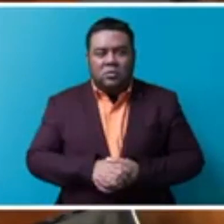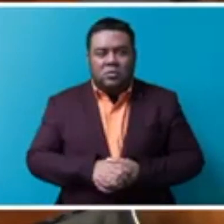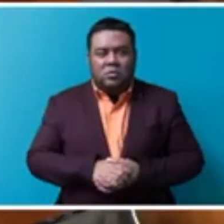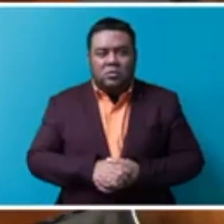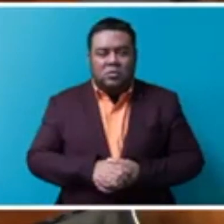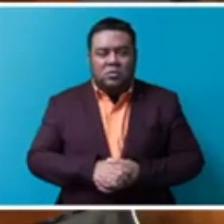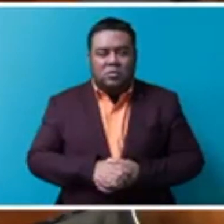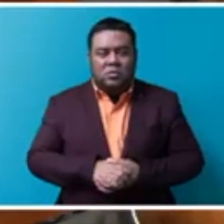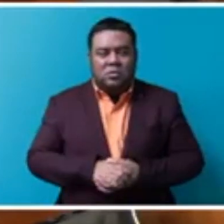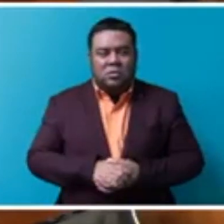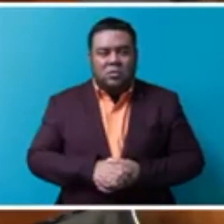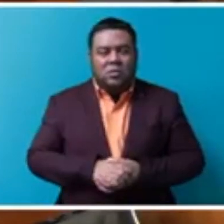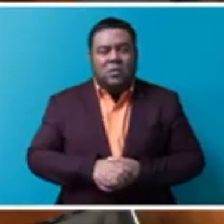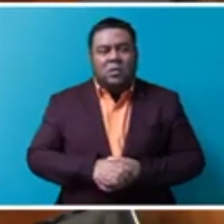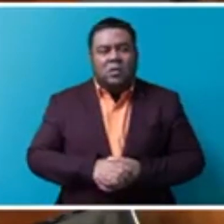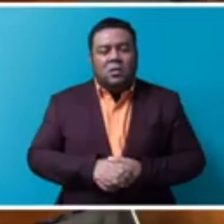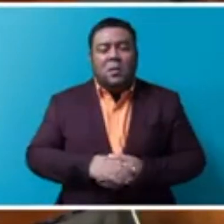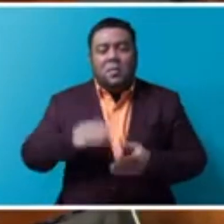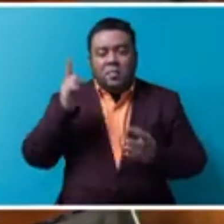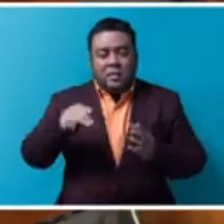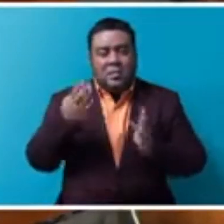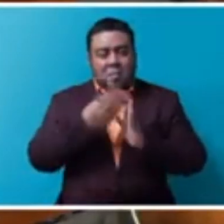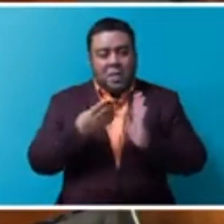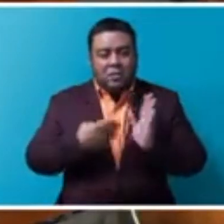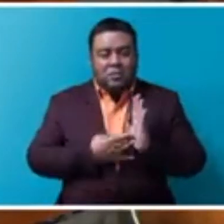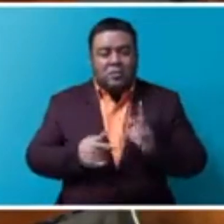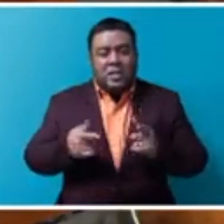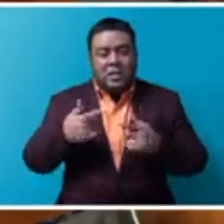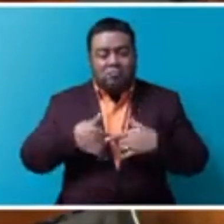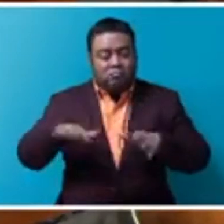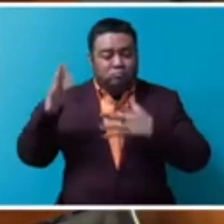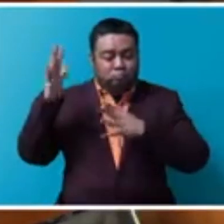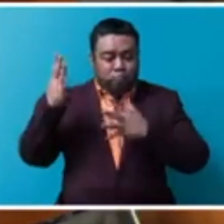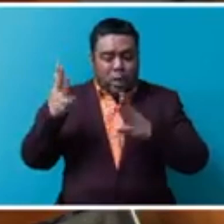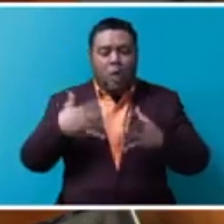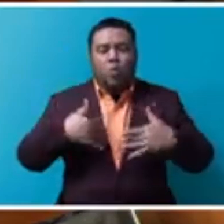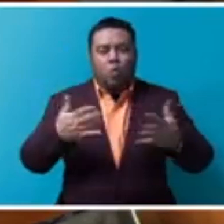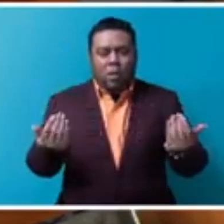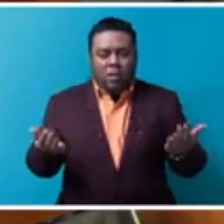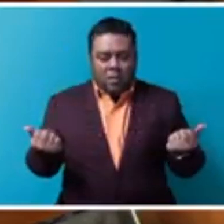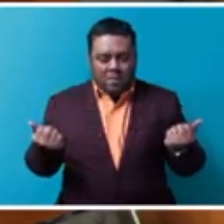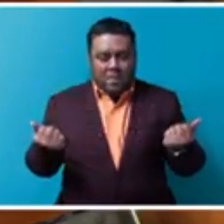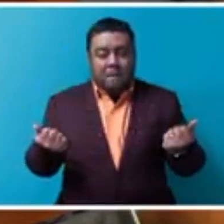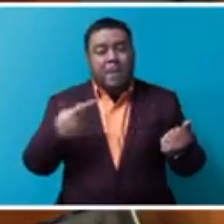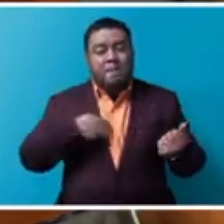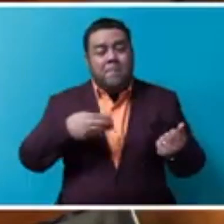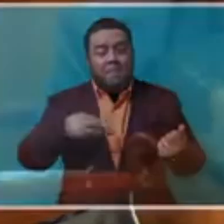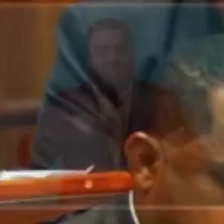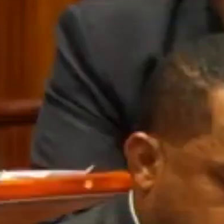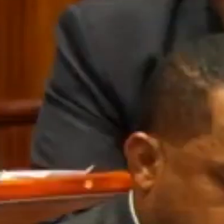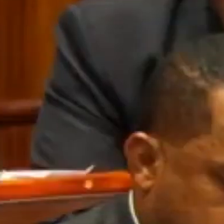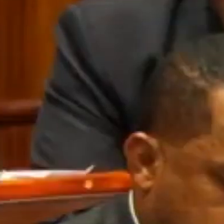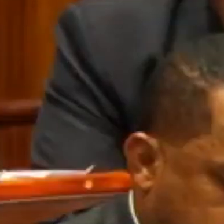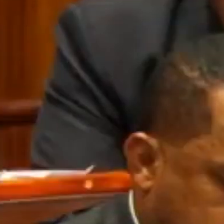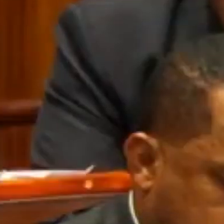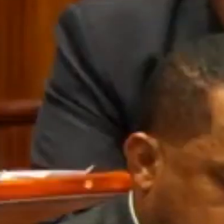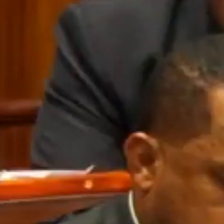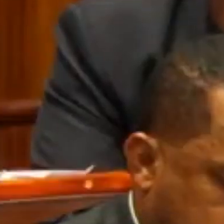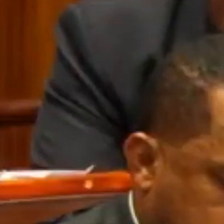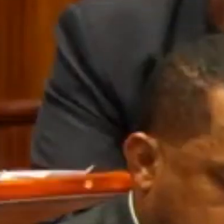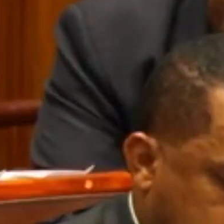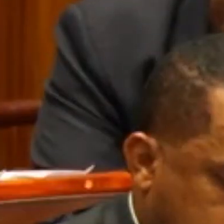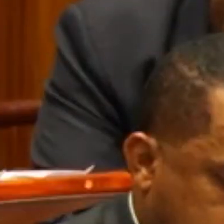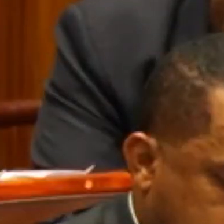Mr. Speaker, sir, this budget has been lauded and welcomed by members of the public as it focuses